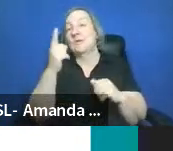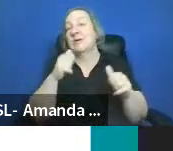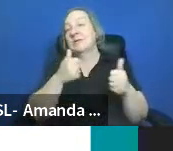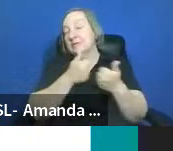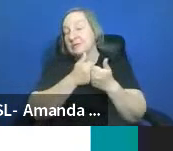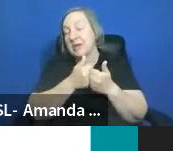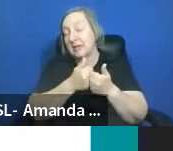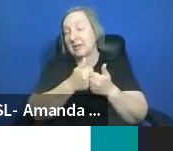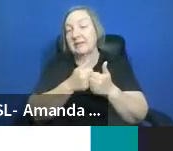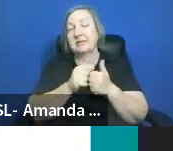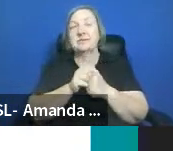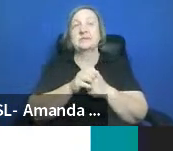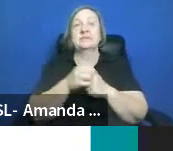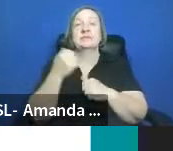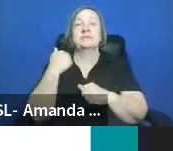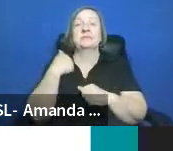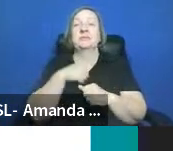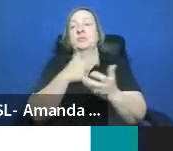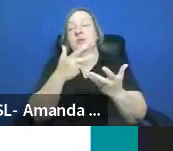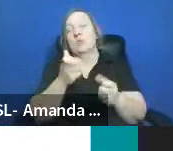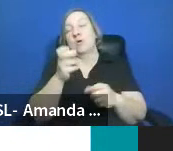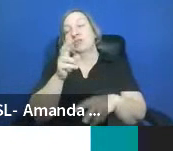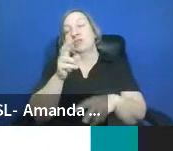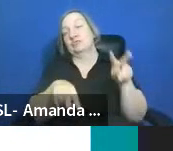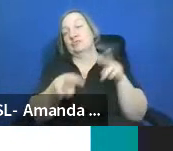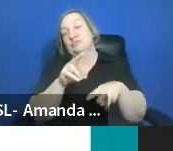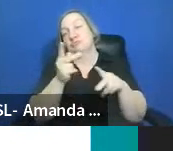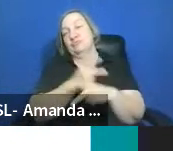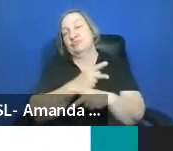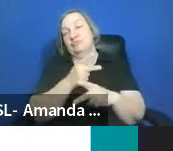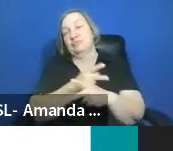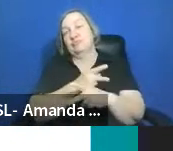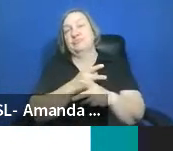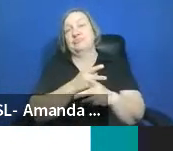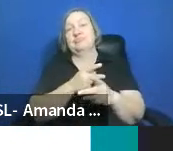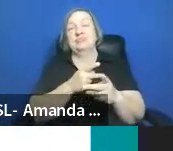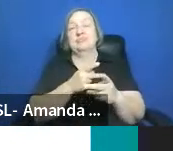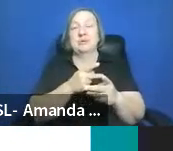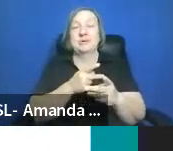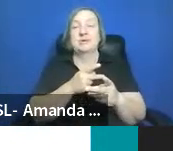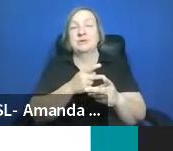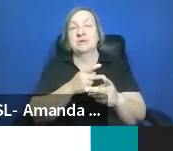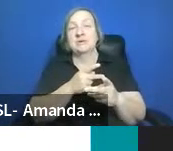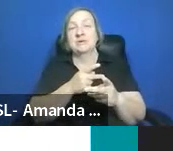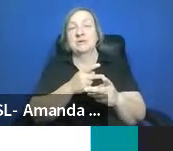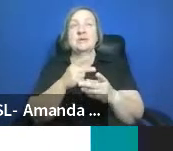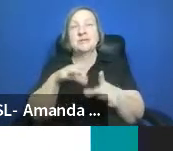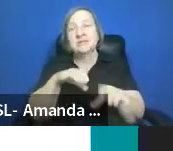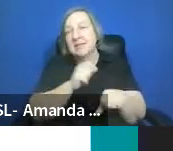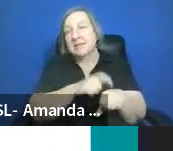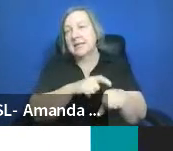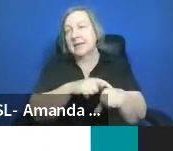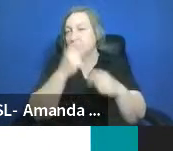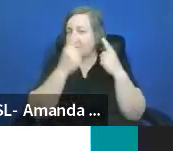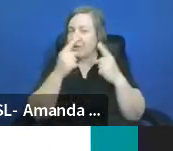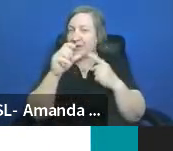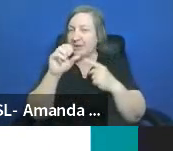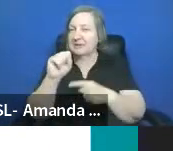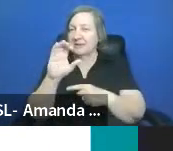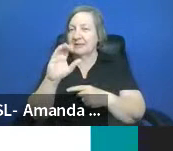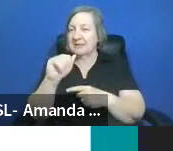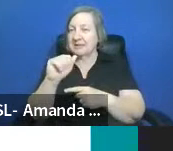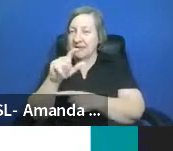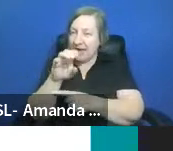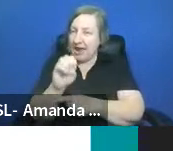that we want to look at spend some time considering the scale differential of this